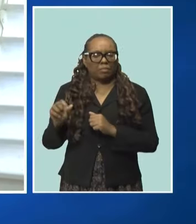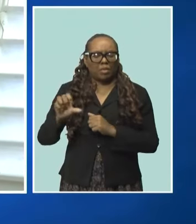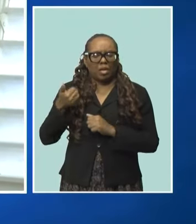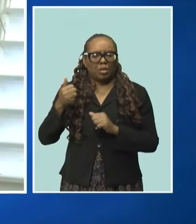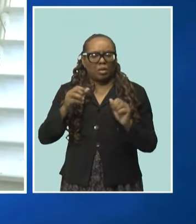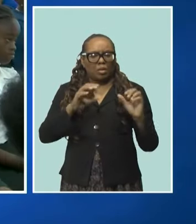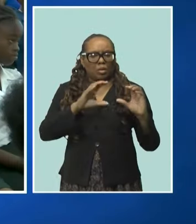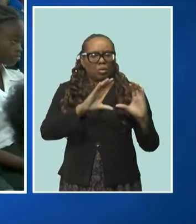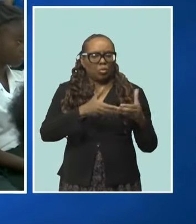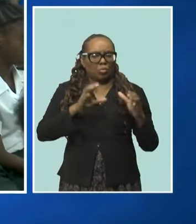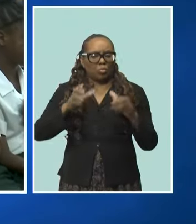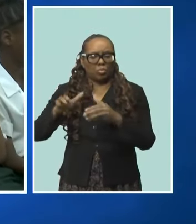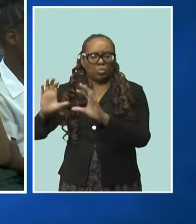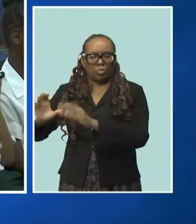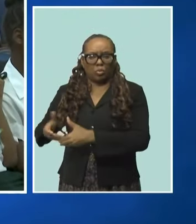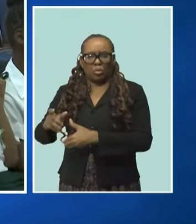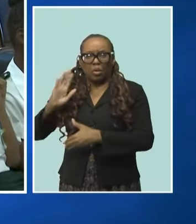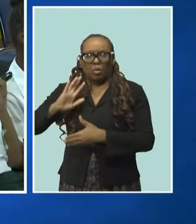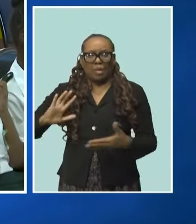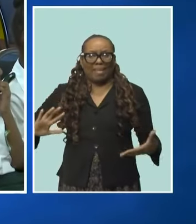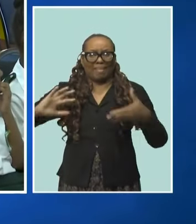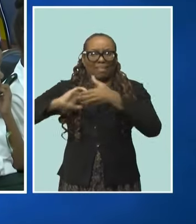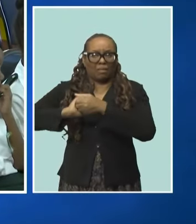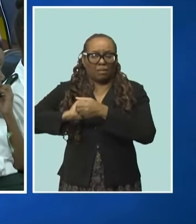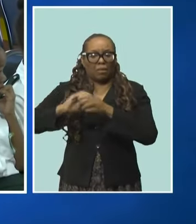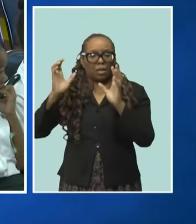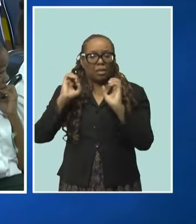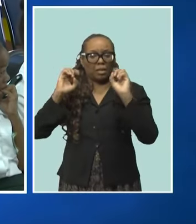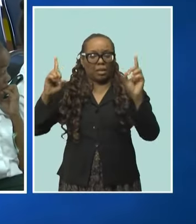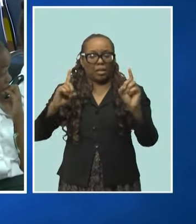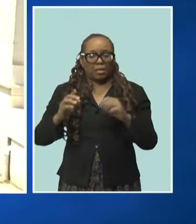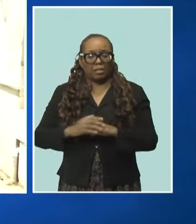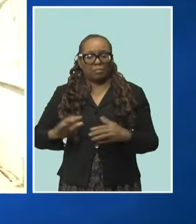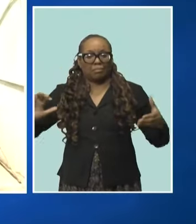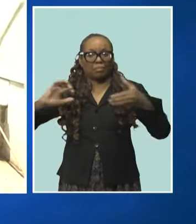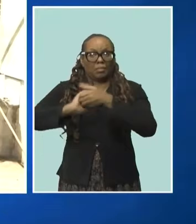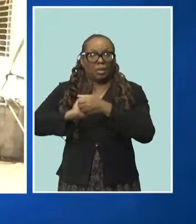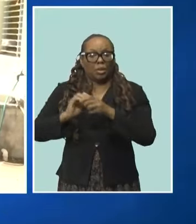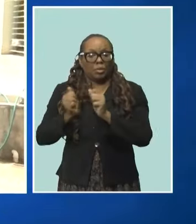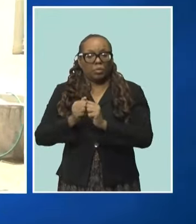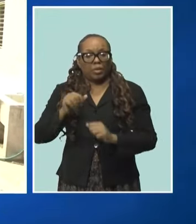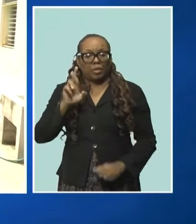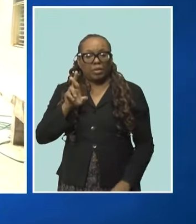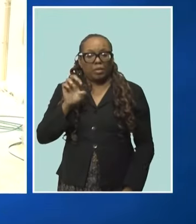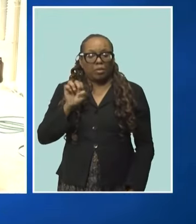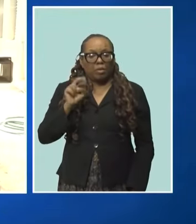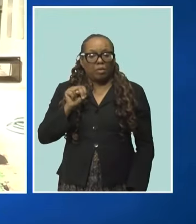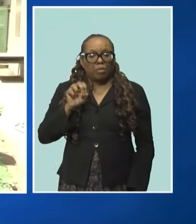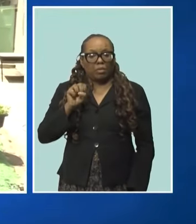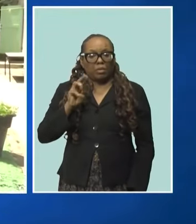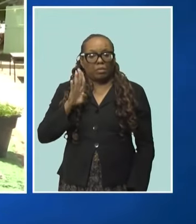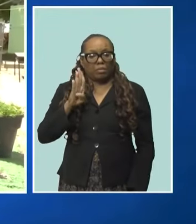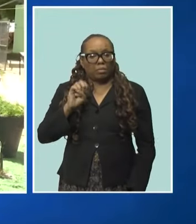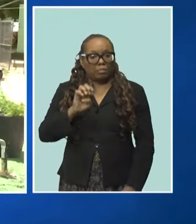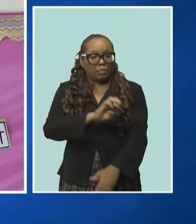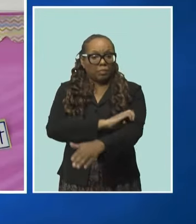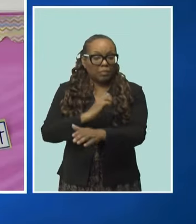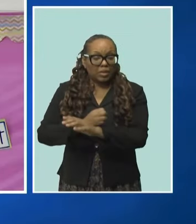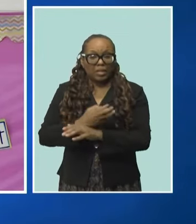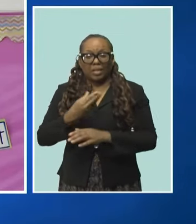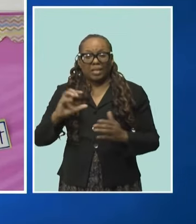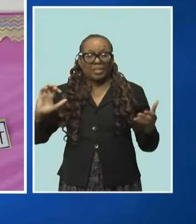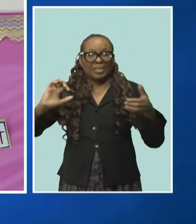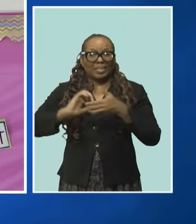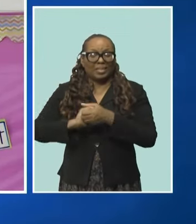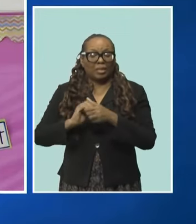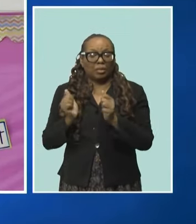sector entities join in education, join in renewable energy, join in housing, to allow Barbados to